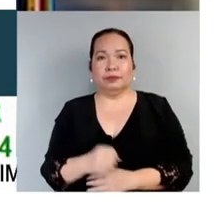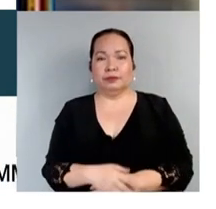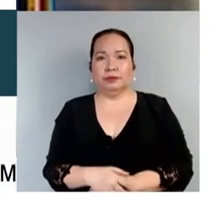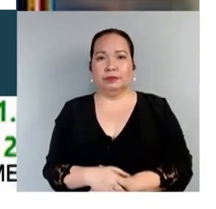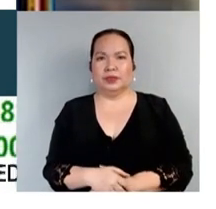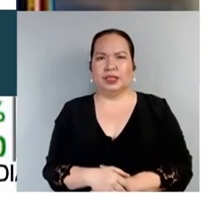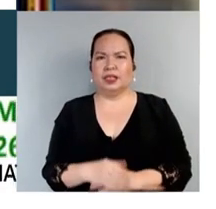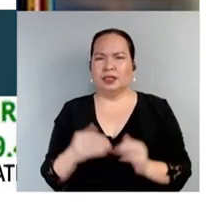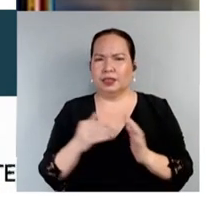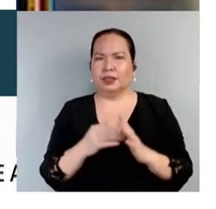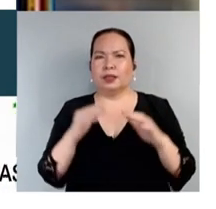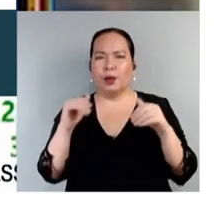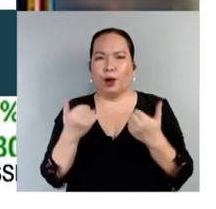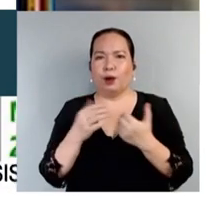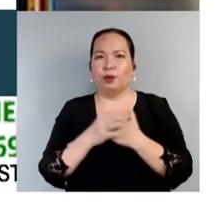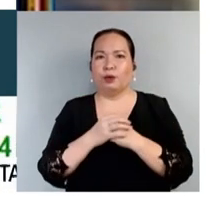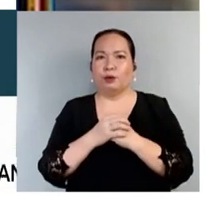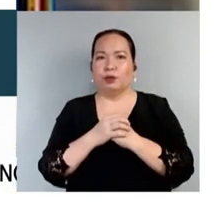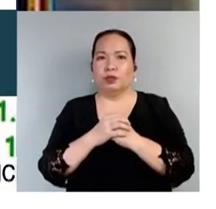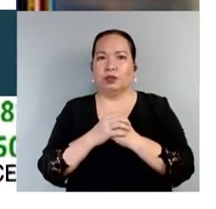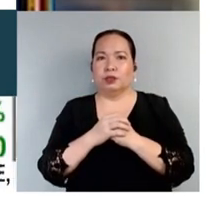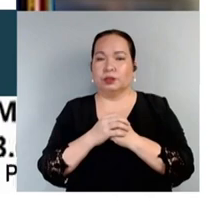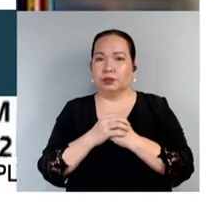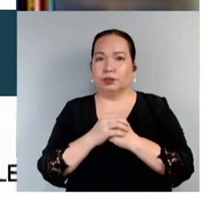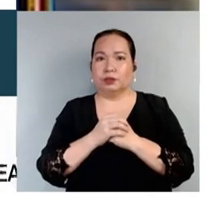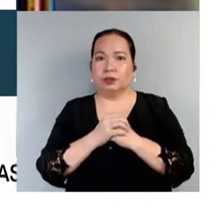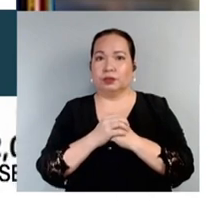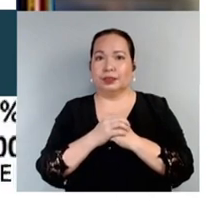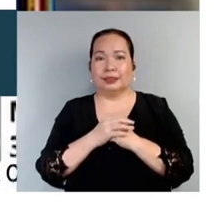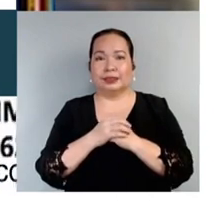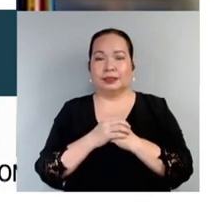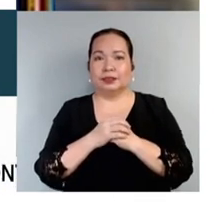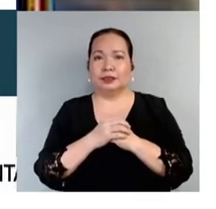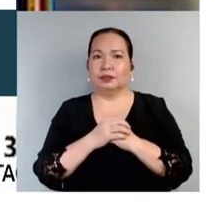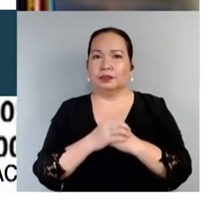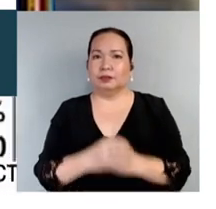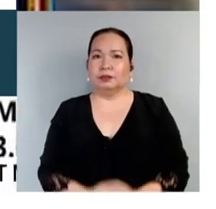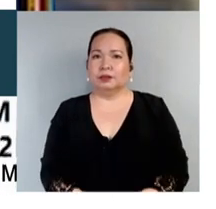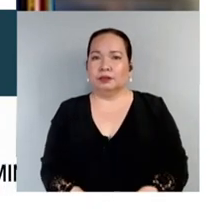how he is going to deal with what kind of